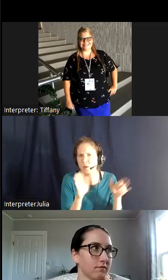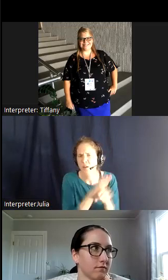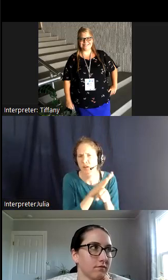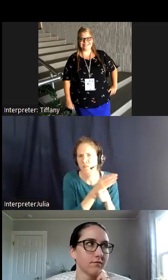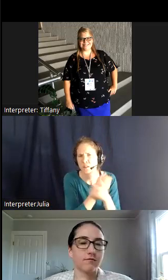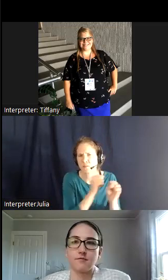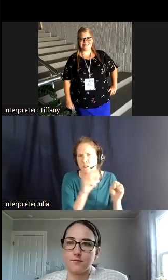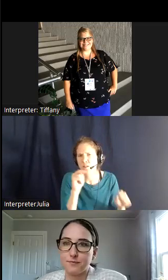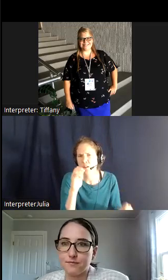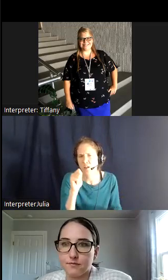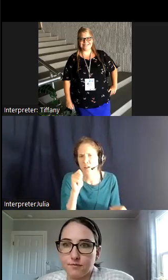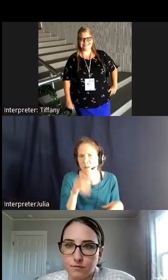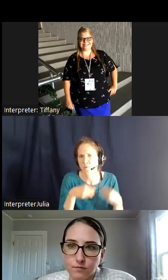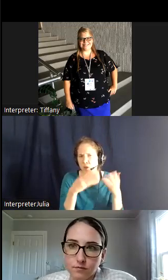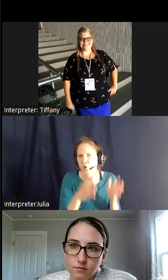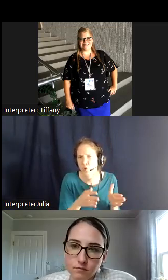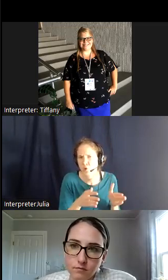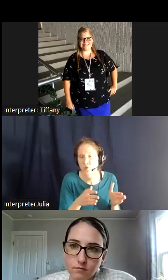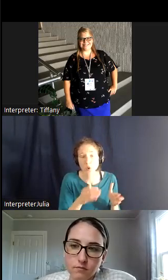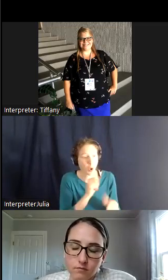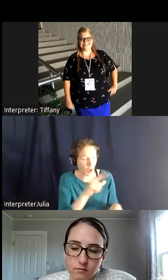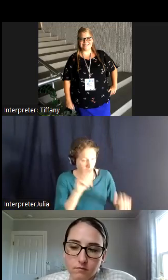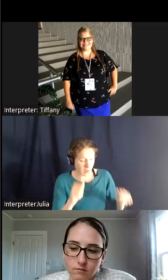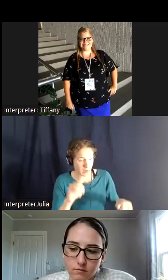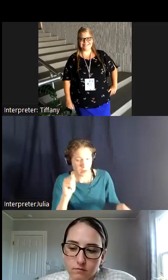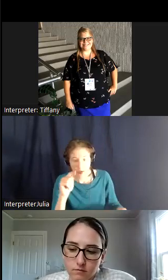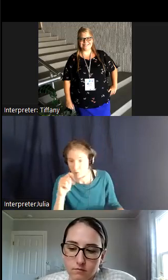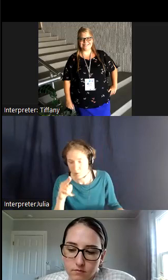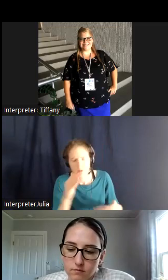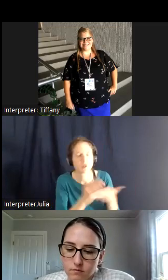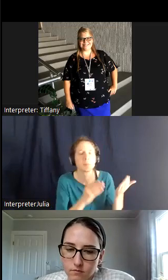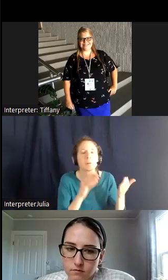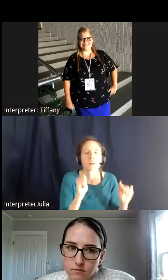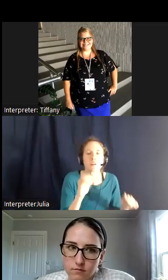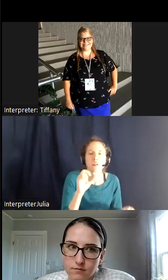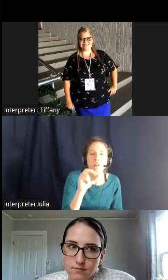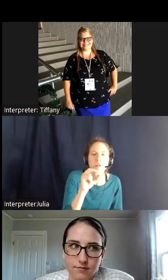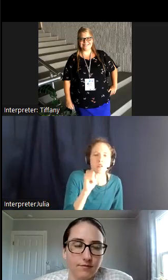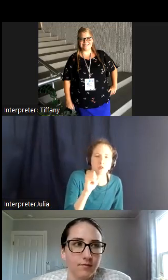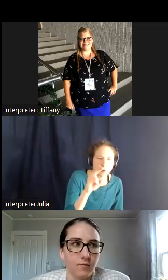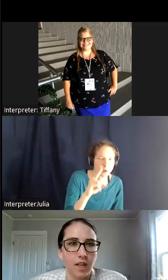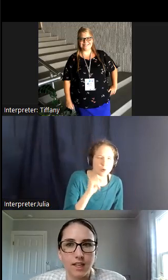Not all providers can offer an ATU, some can offer a CSU, but not an ATU.